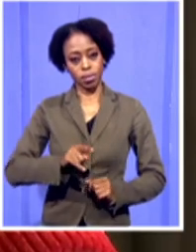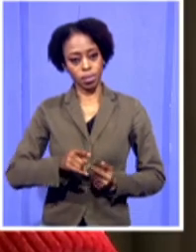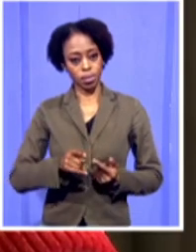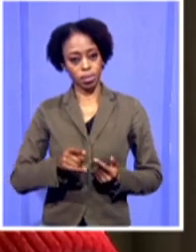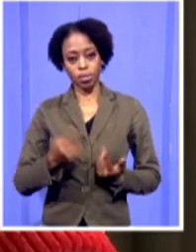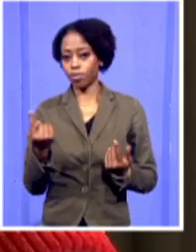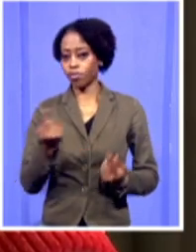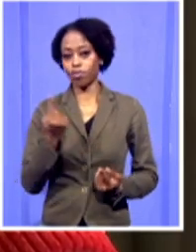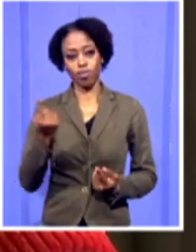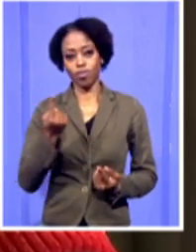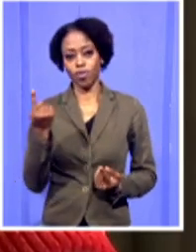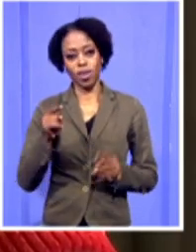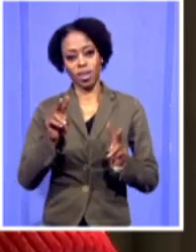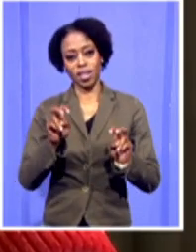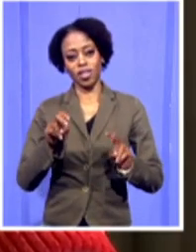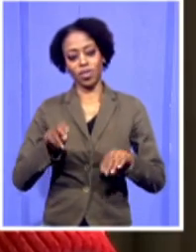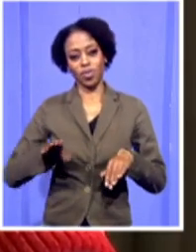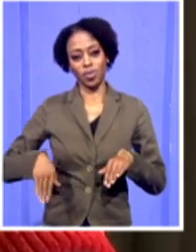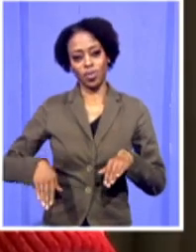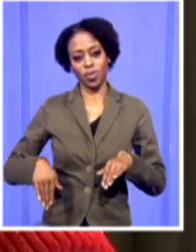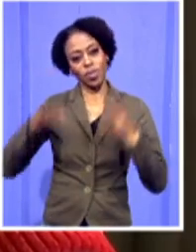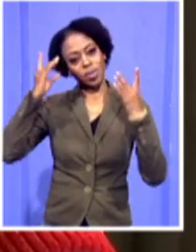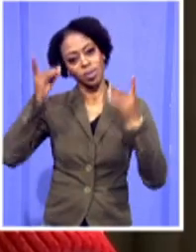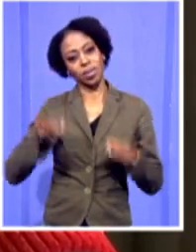only remaining matter on your ruling.